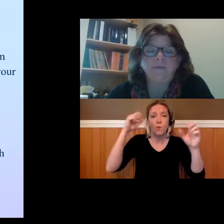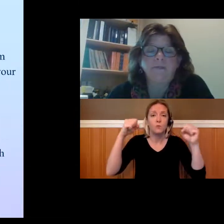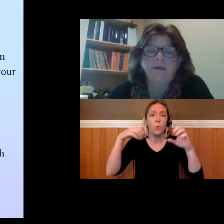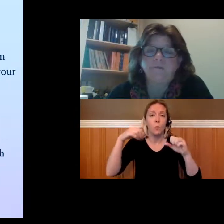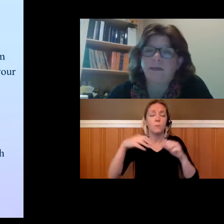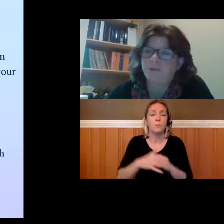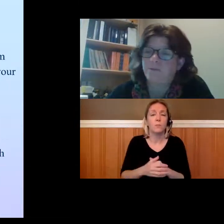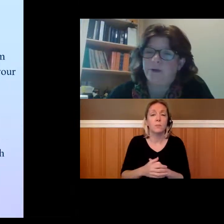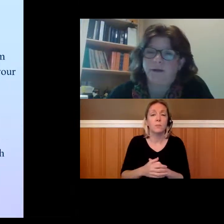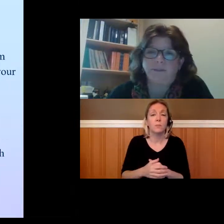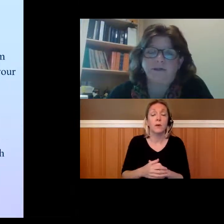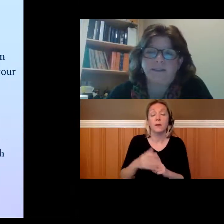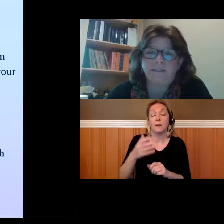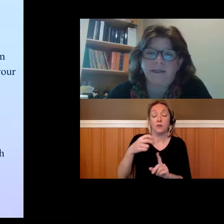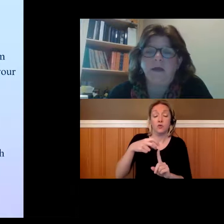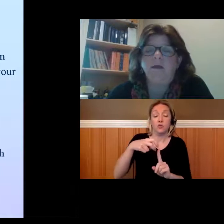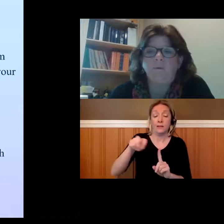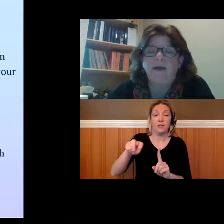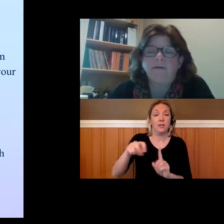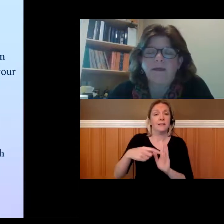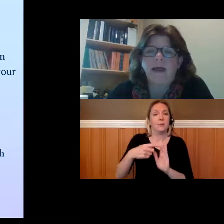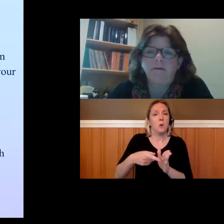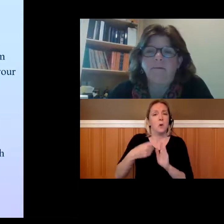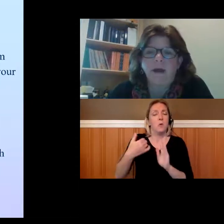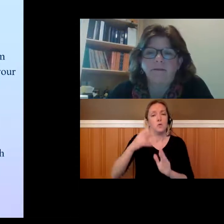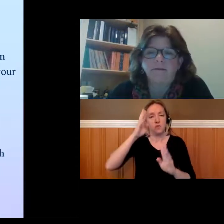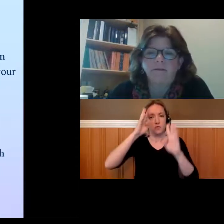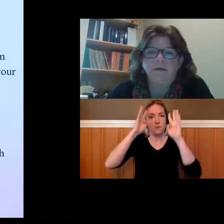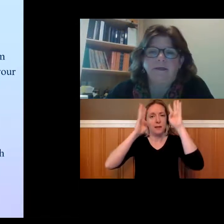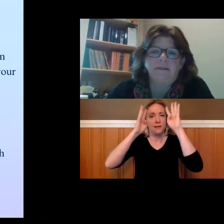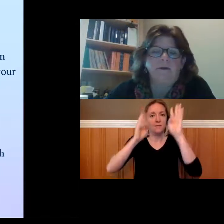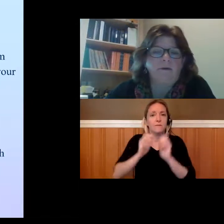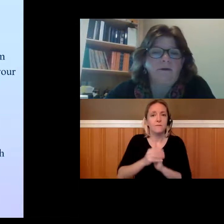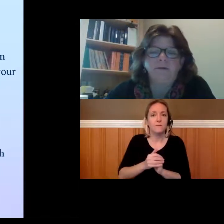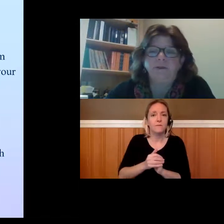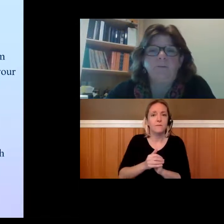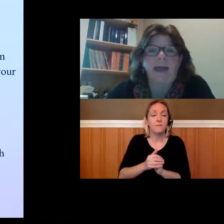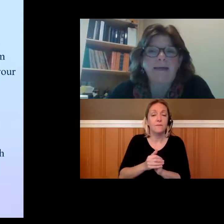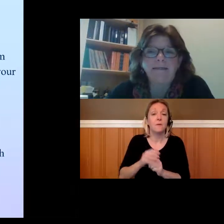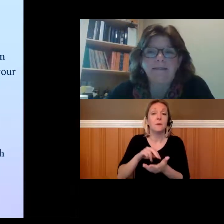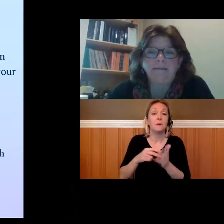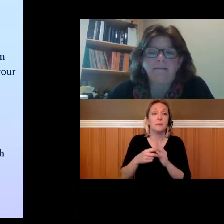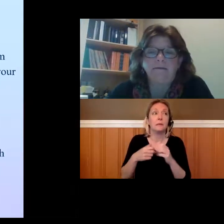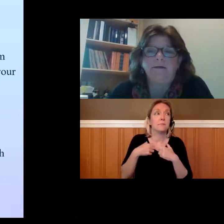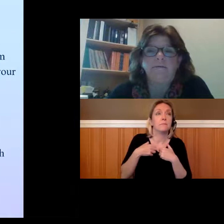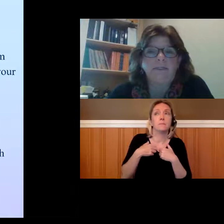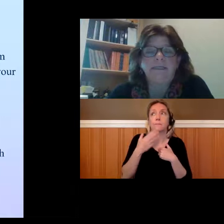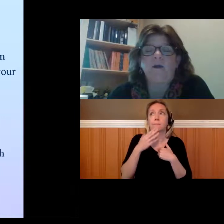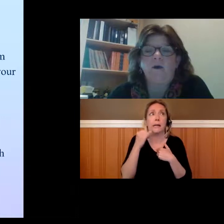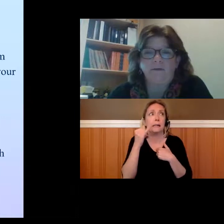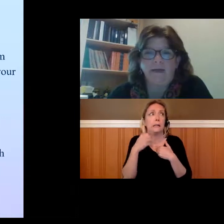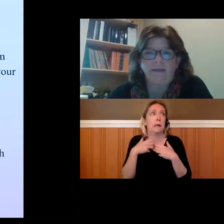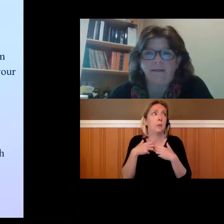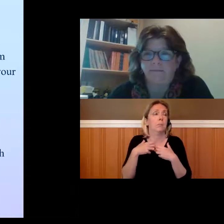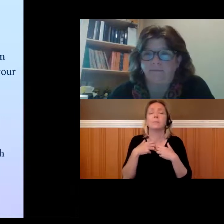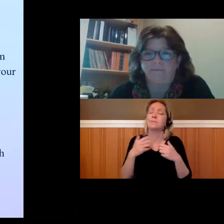when it comes to transition, we have to think out of the box. So there's no bad ideas. We just need all the ideas.